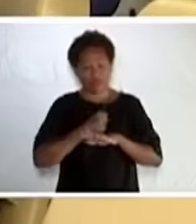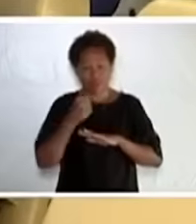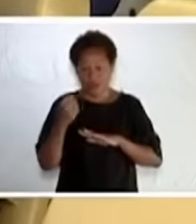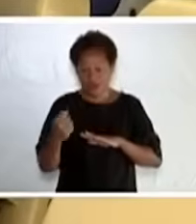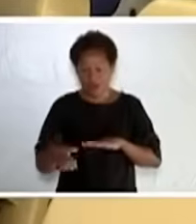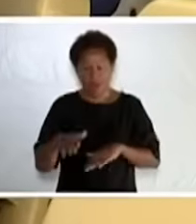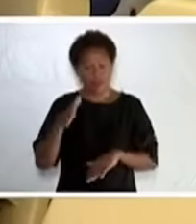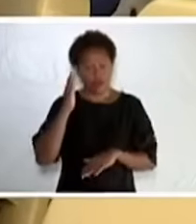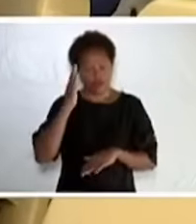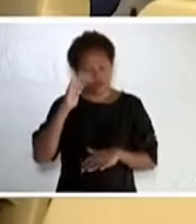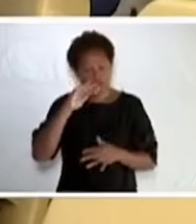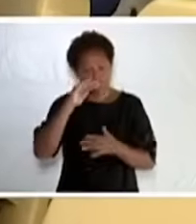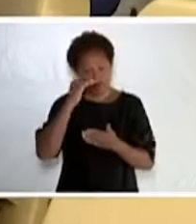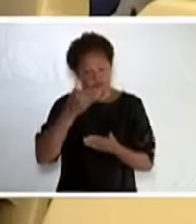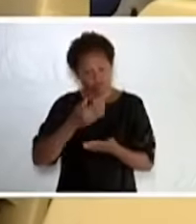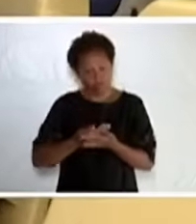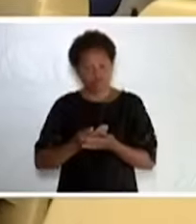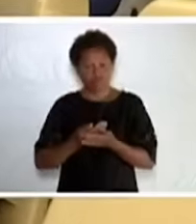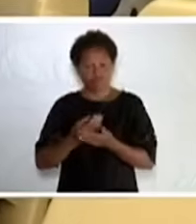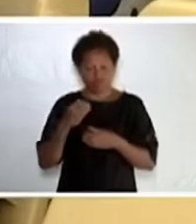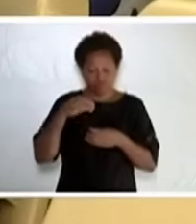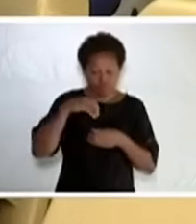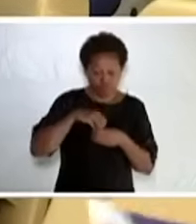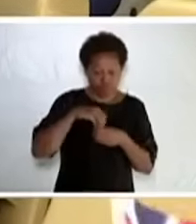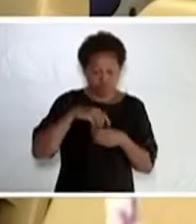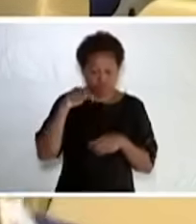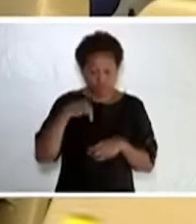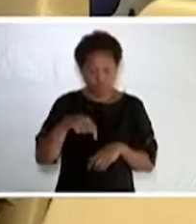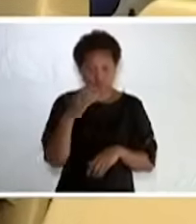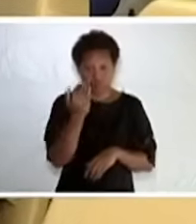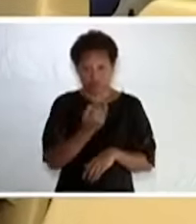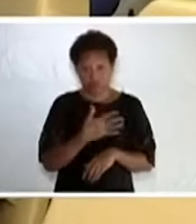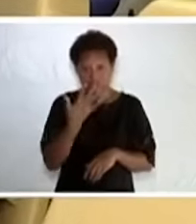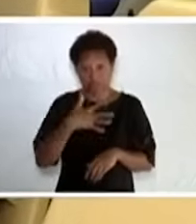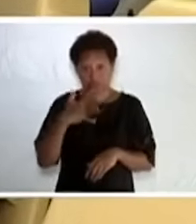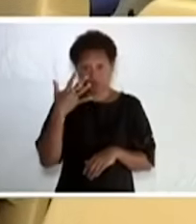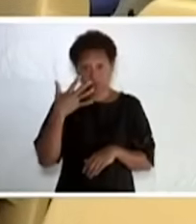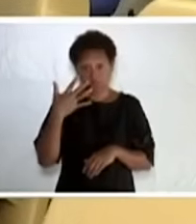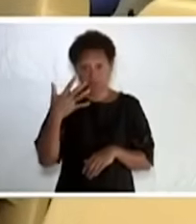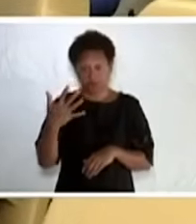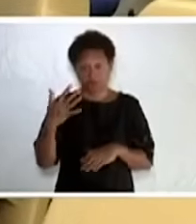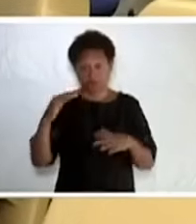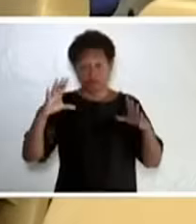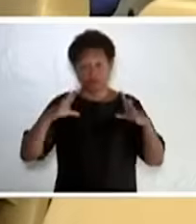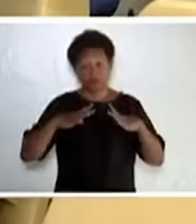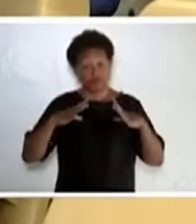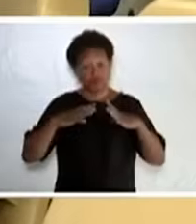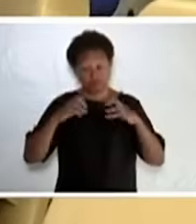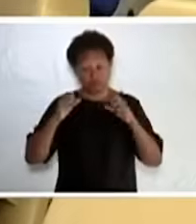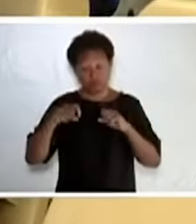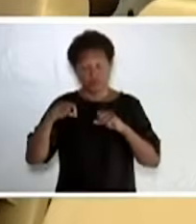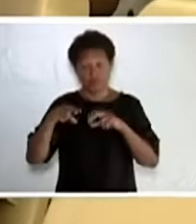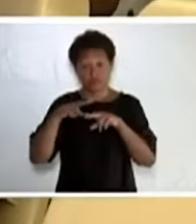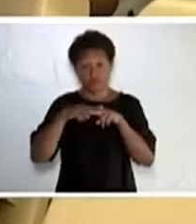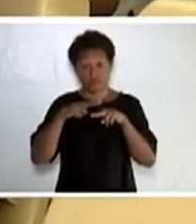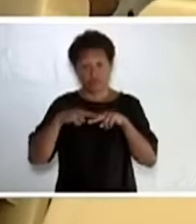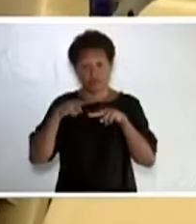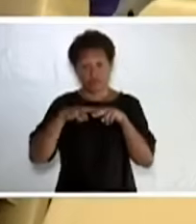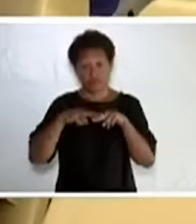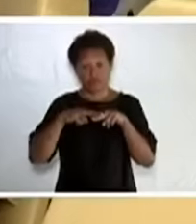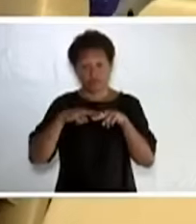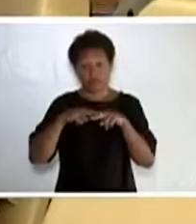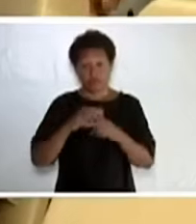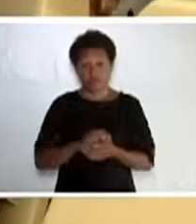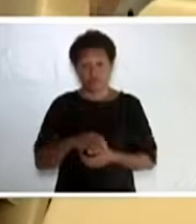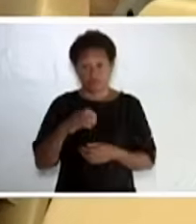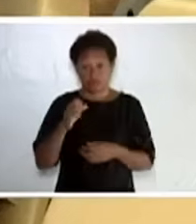buli era mai tiki ni songo ni kiana marotaki na mai ke 55 ni nonda tunga lala era wara kitiko